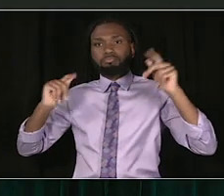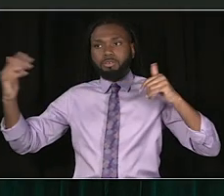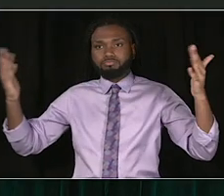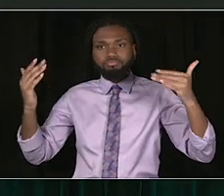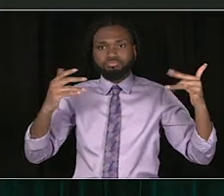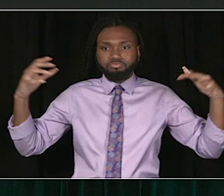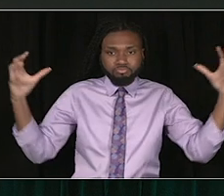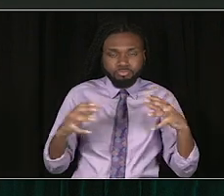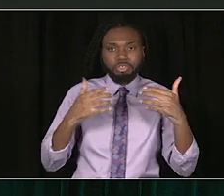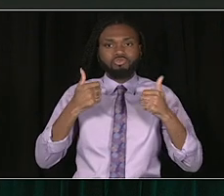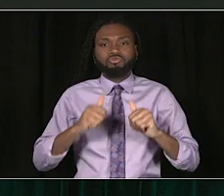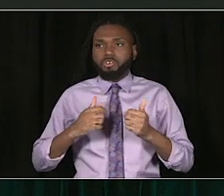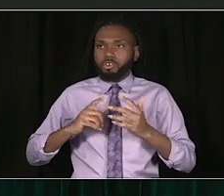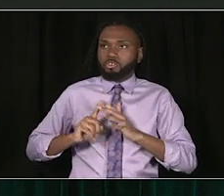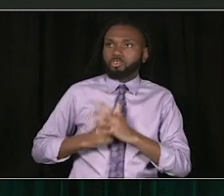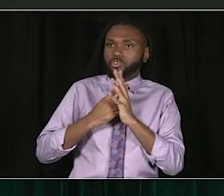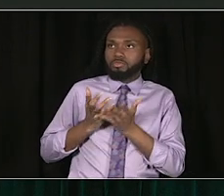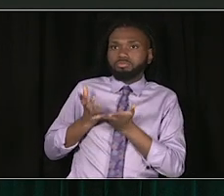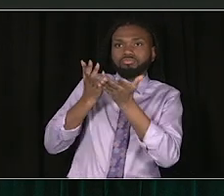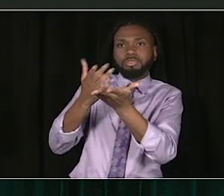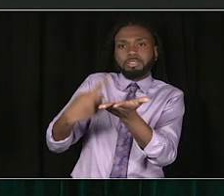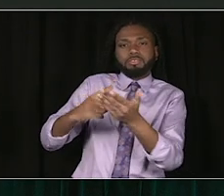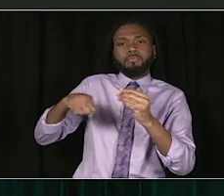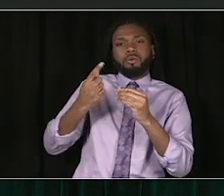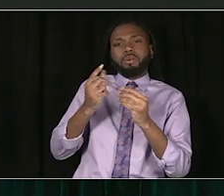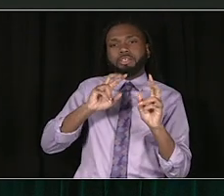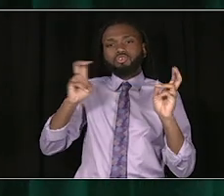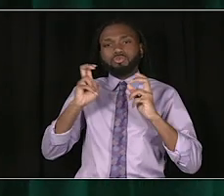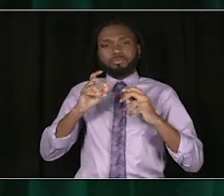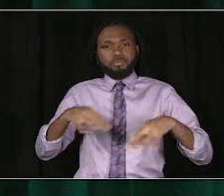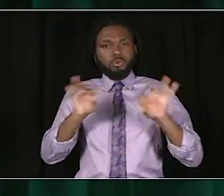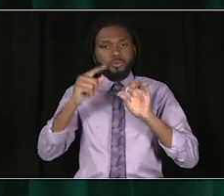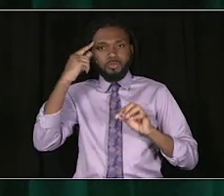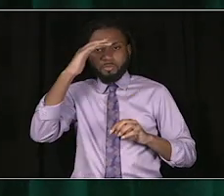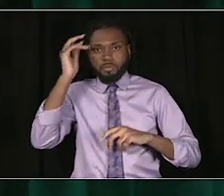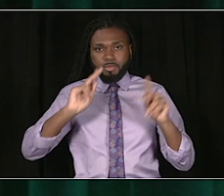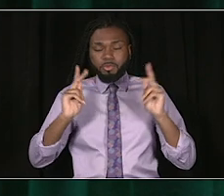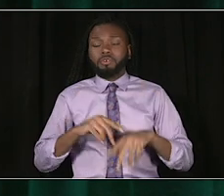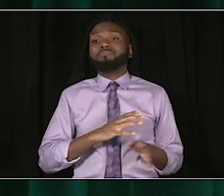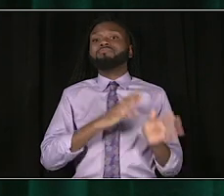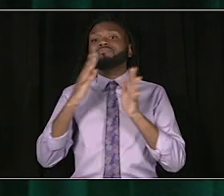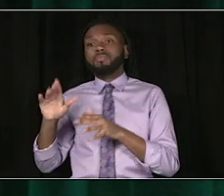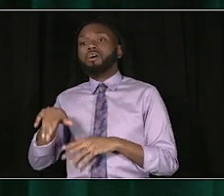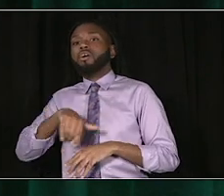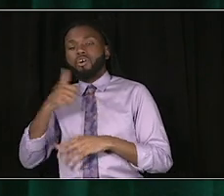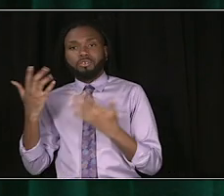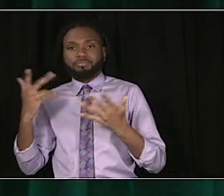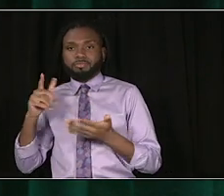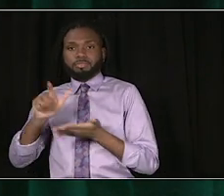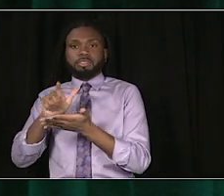to try and push the discussion about issues that are important to Black people. Then, of course, there's just legislatively that we